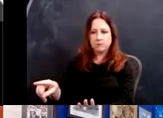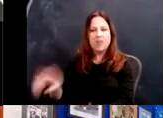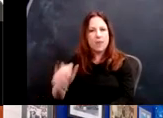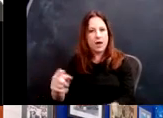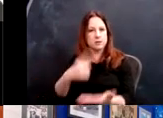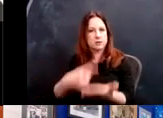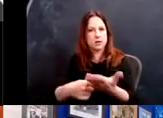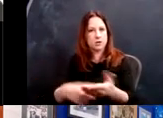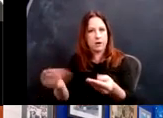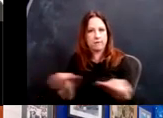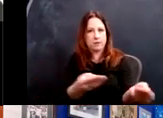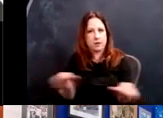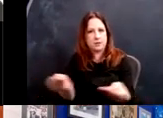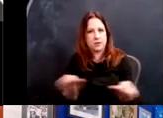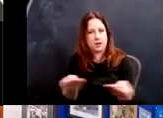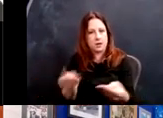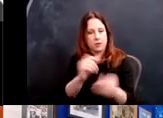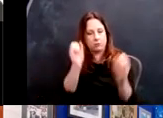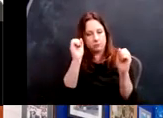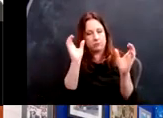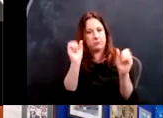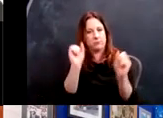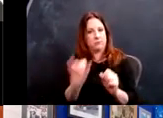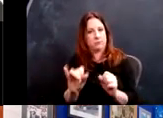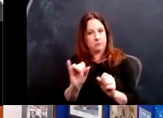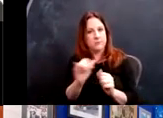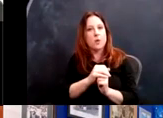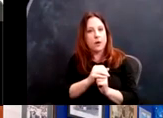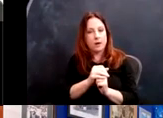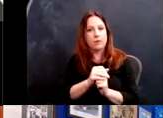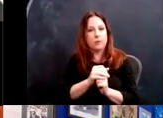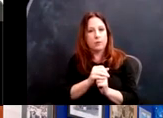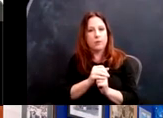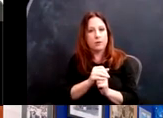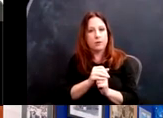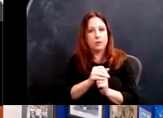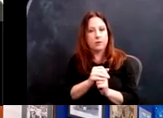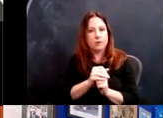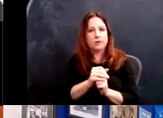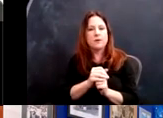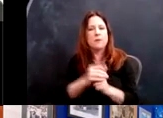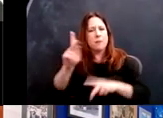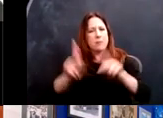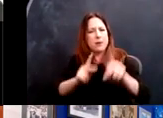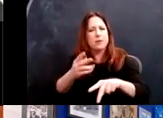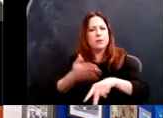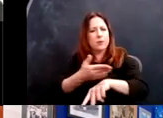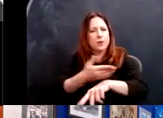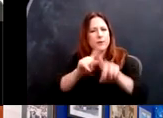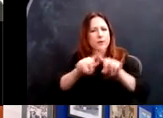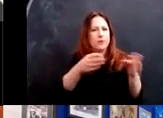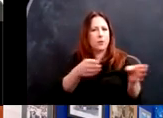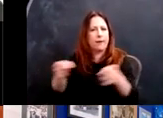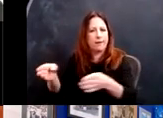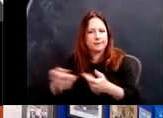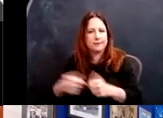discussion. And it really opened my eyes that people from recovered in a variety of ways. And after 10 years